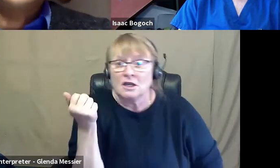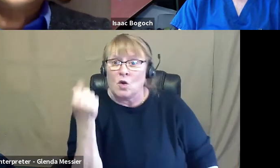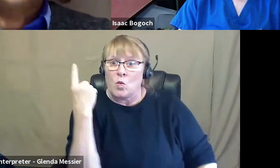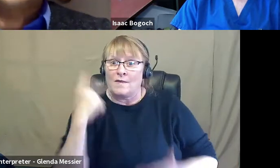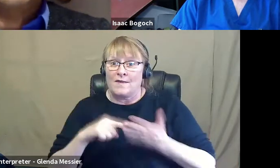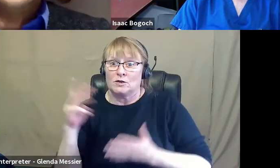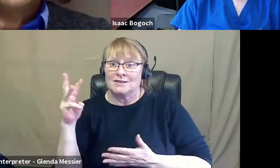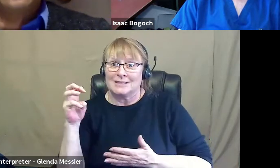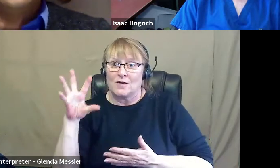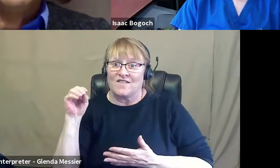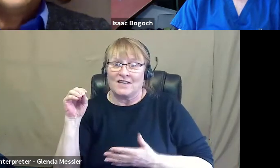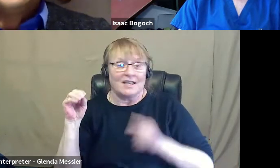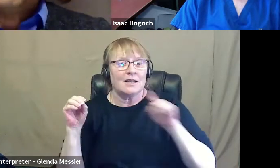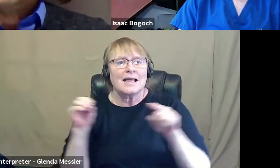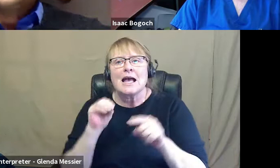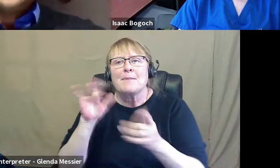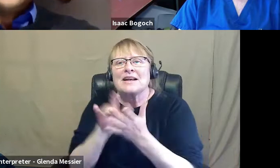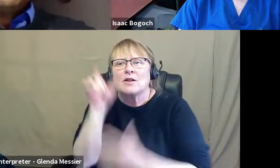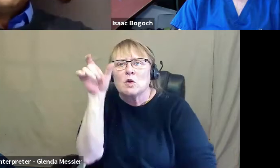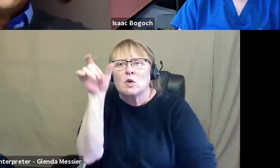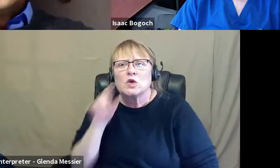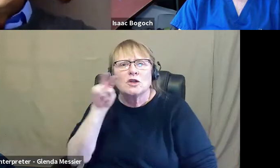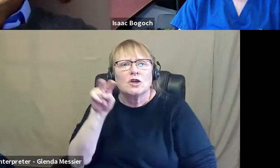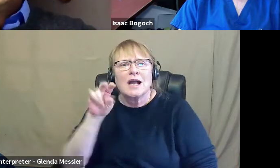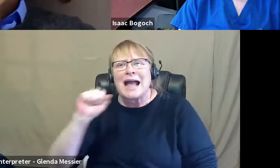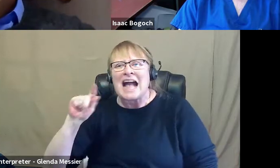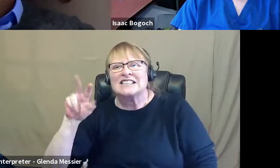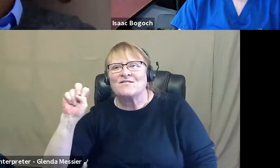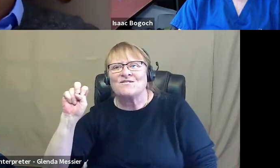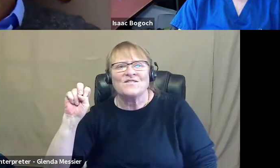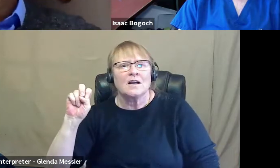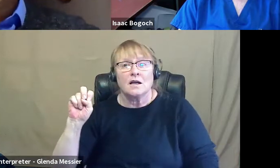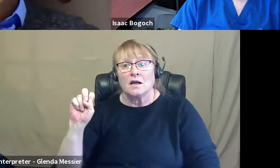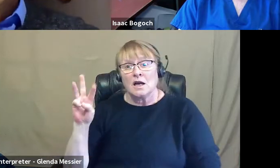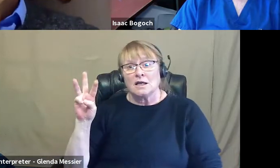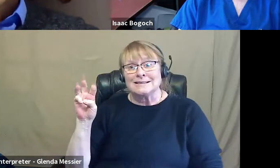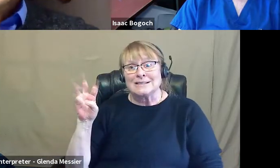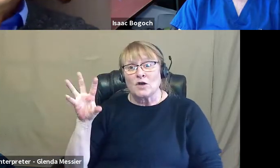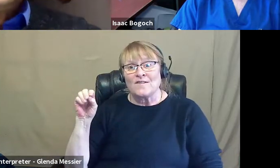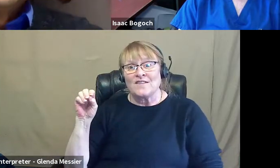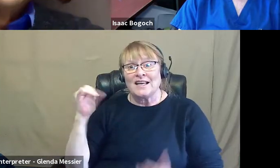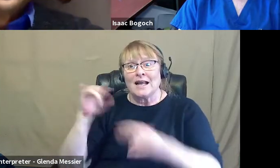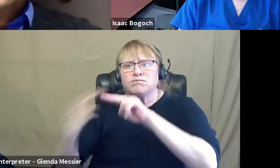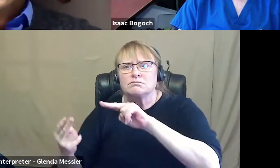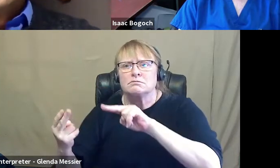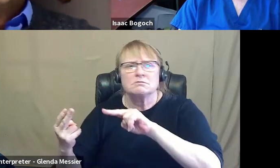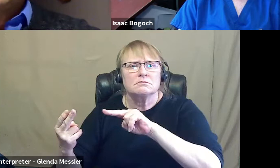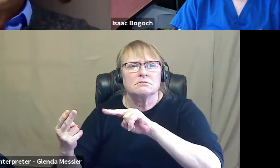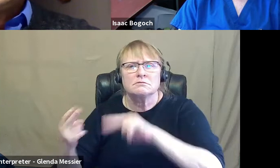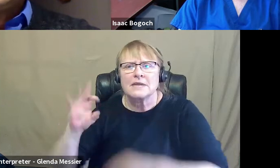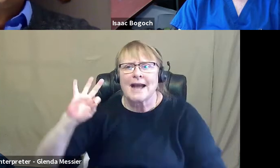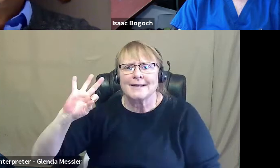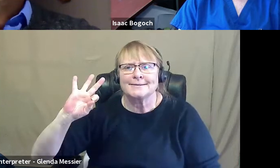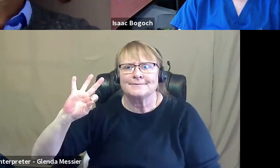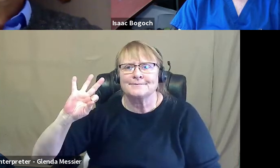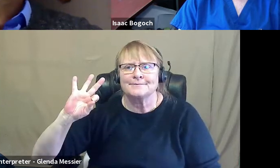active resident case, the middle column. That went from 1,650 down to single digits, right? And this is, of course, at a time when